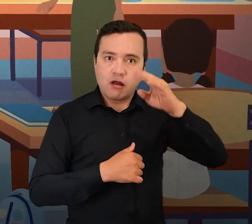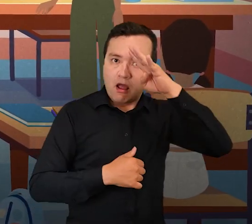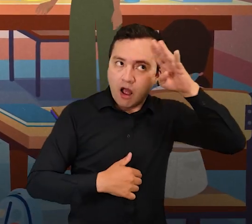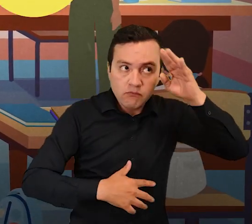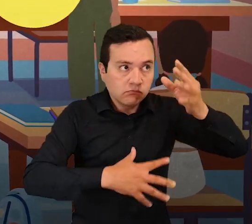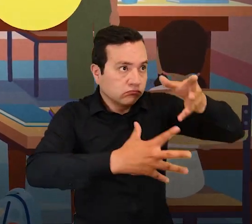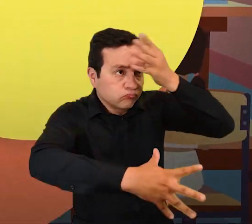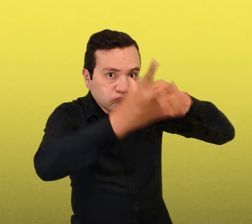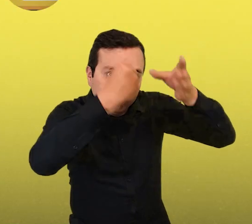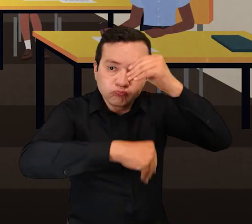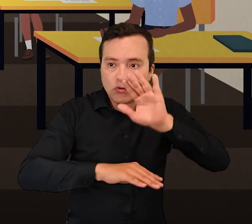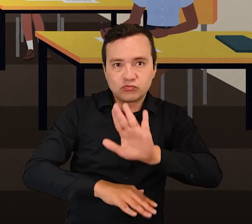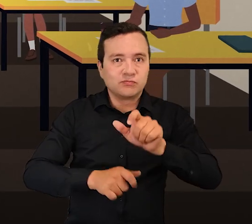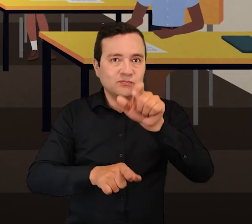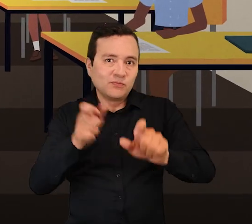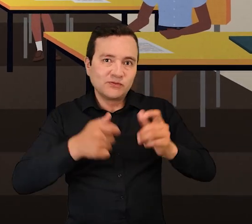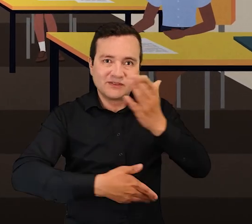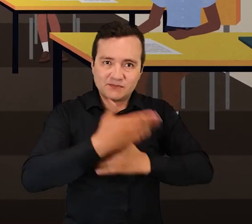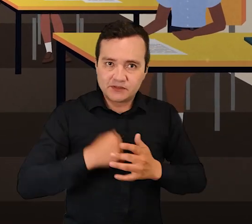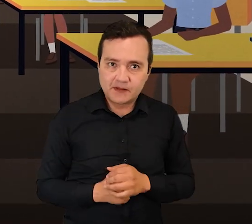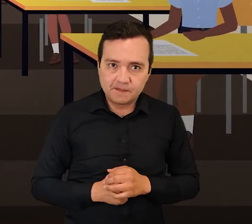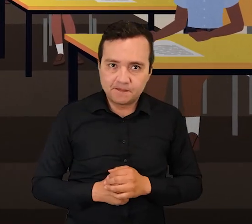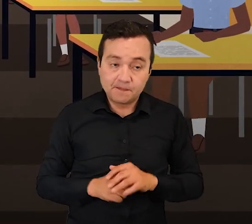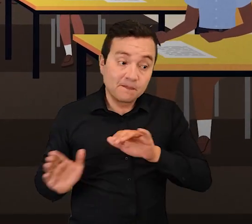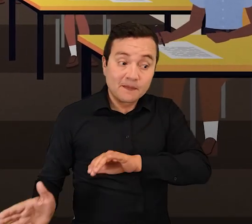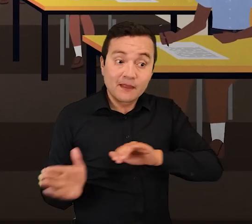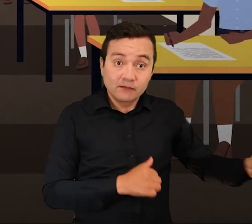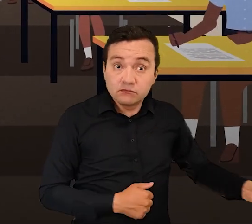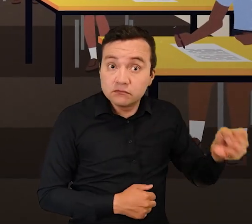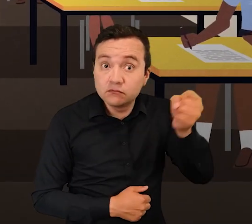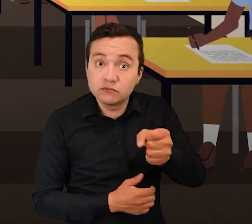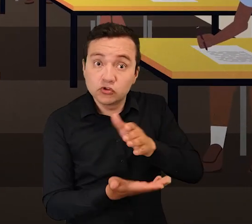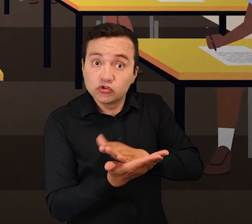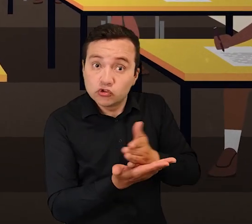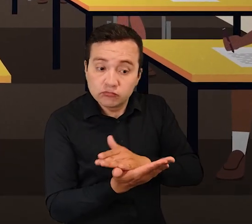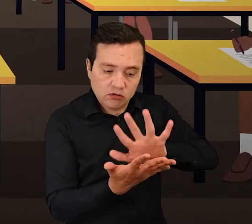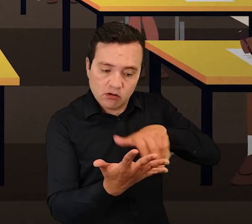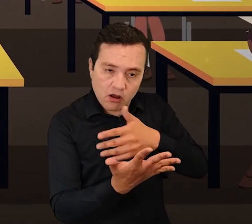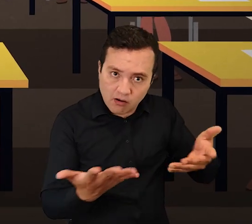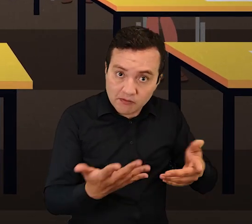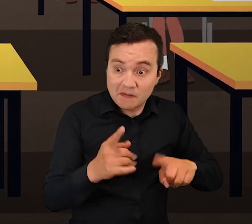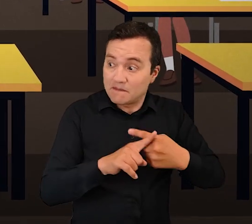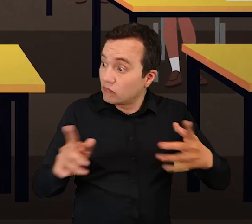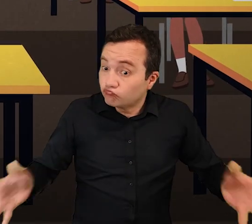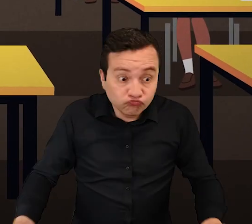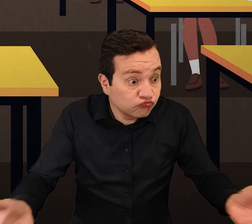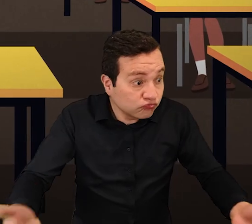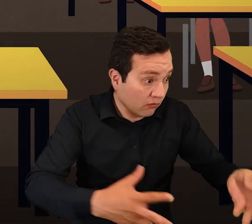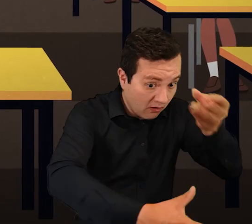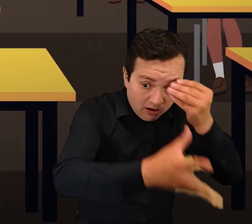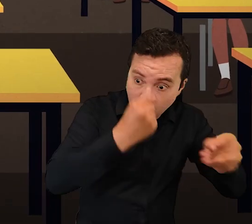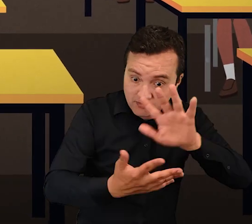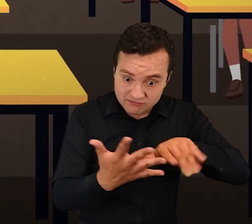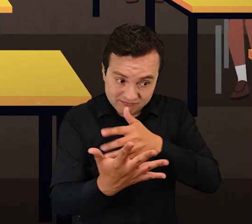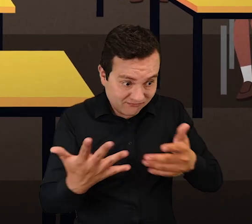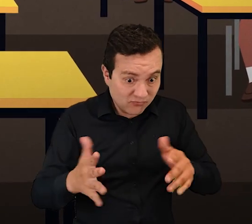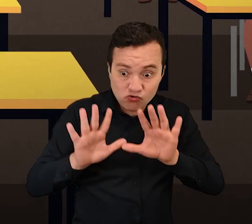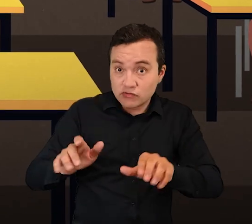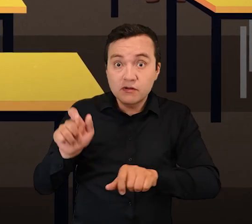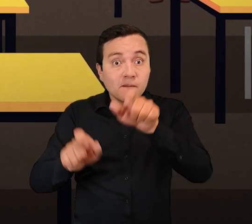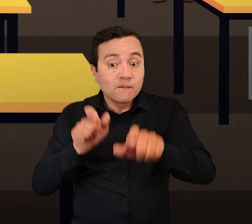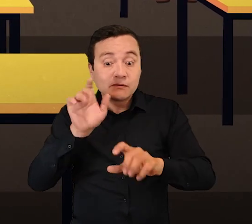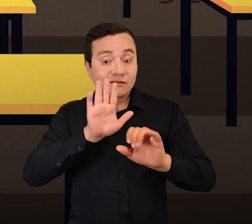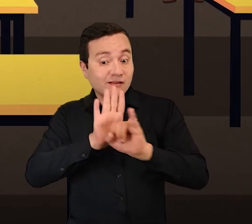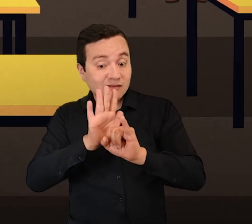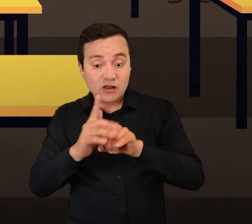with disabilities. Guarantee sign language interpretation and encourage its learning as part of the cultural and